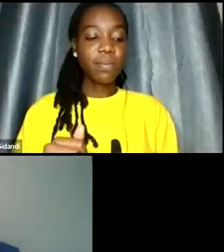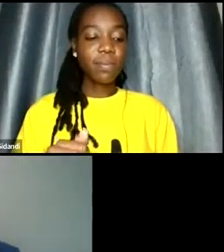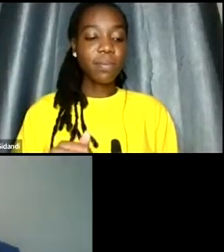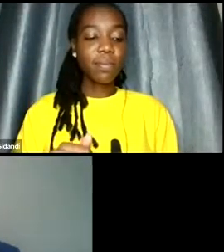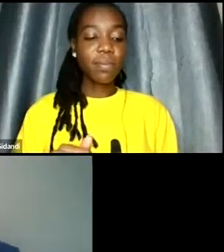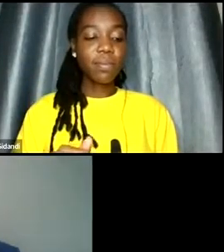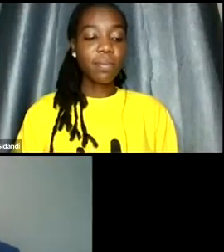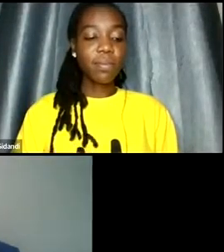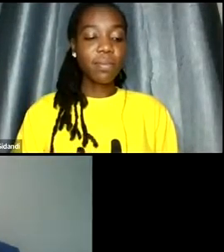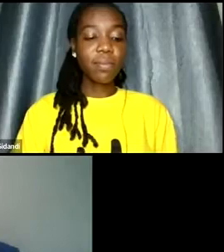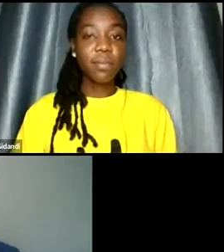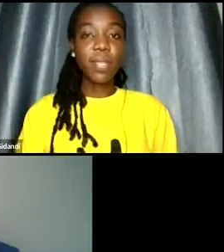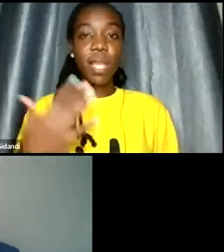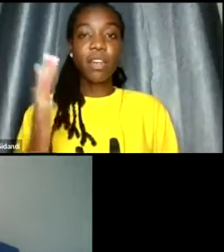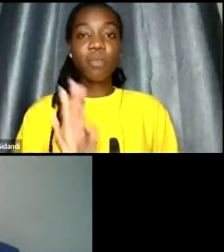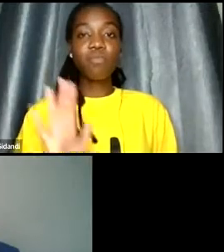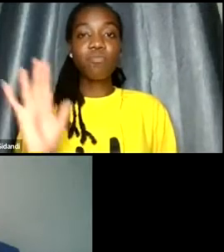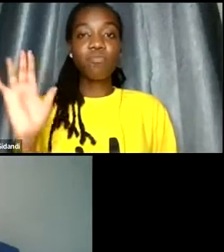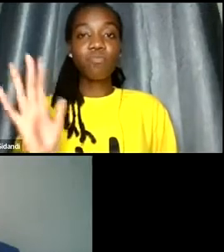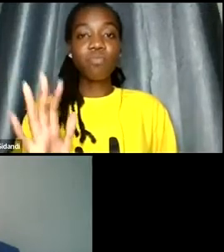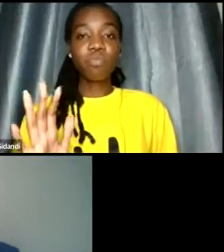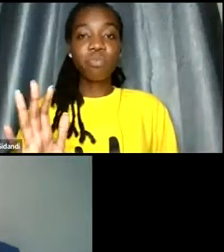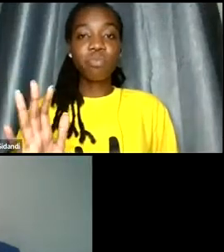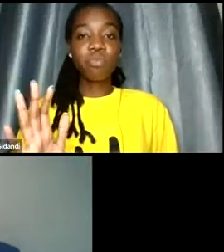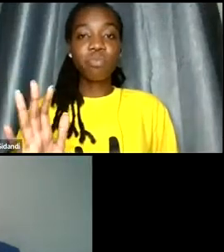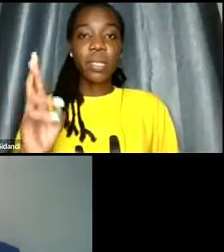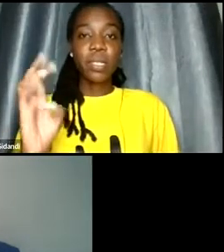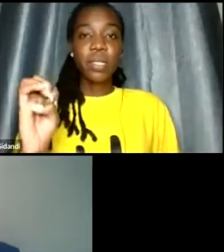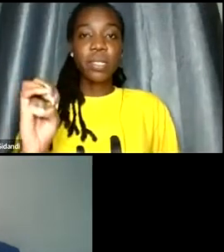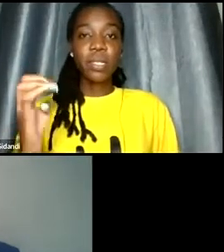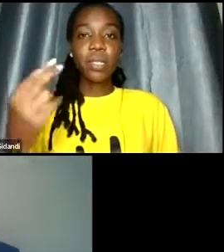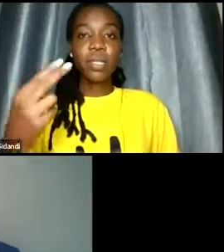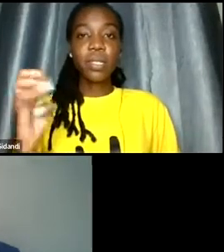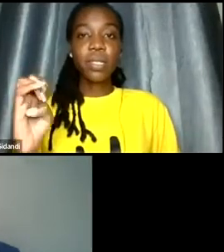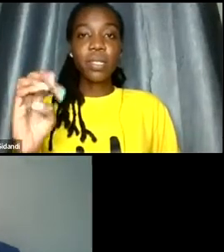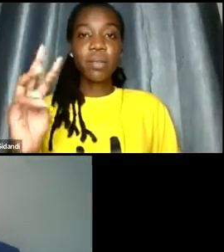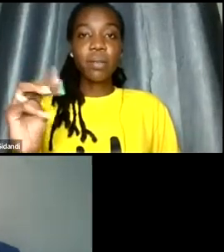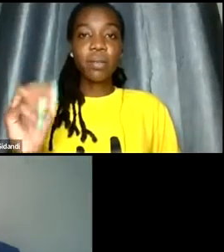your hand is up. Rehema.